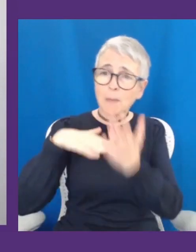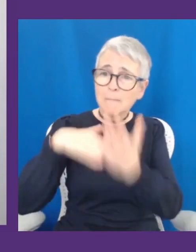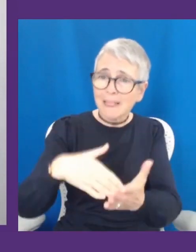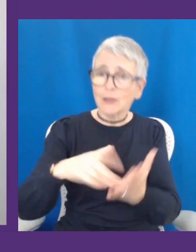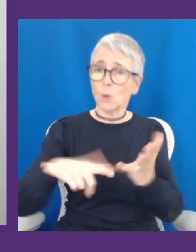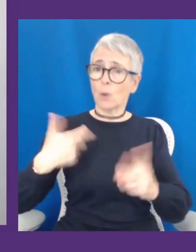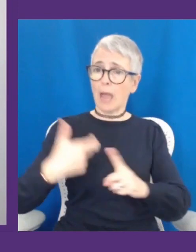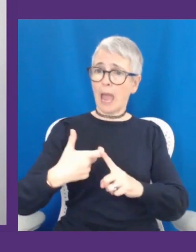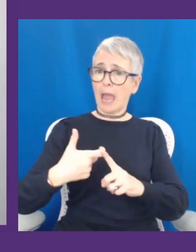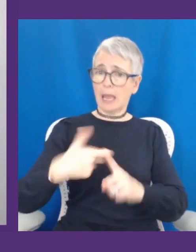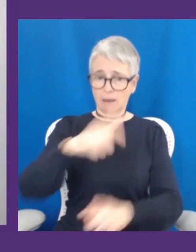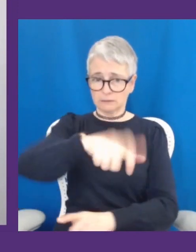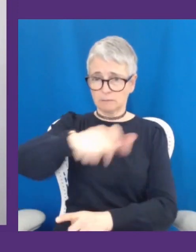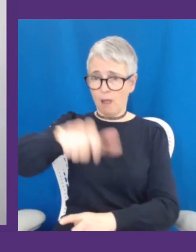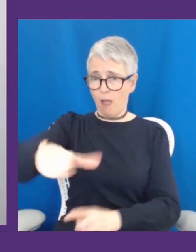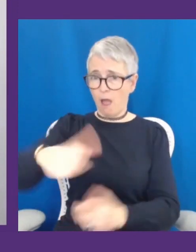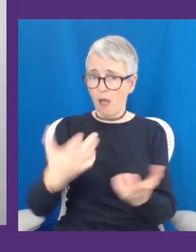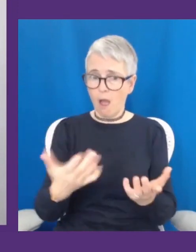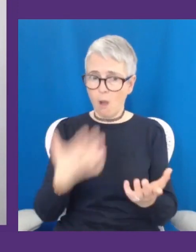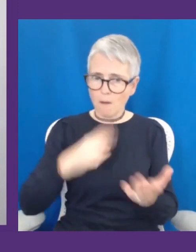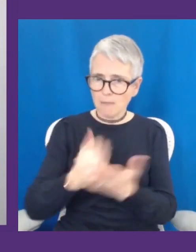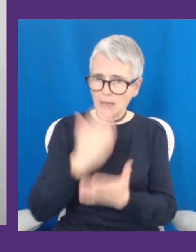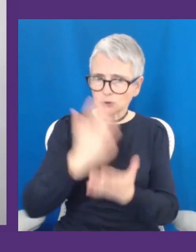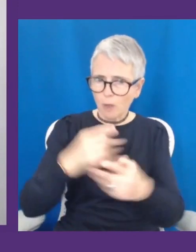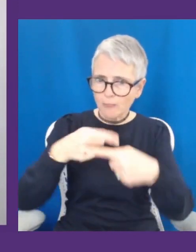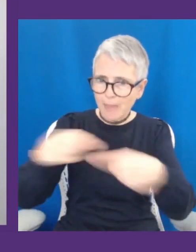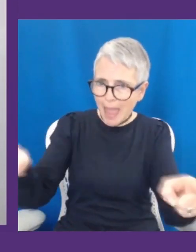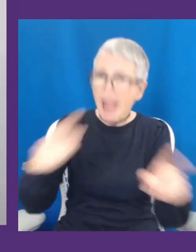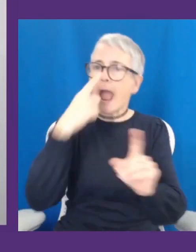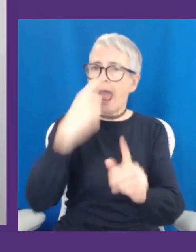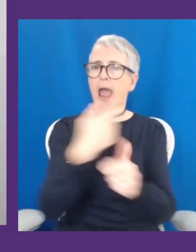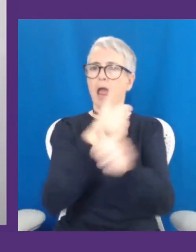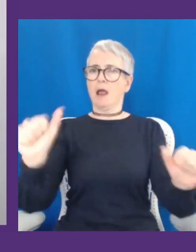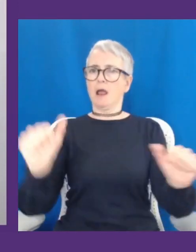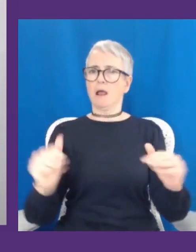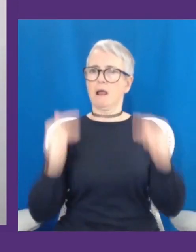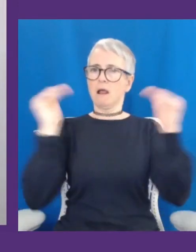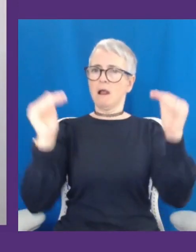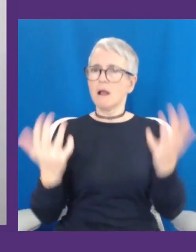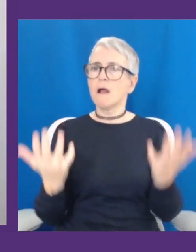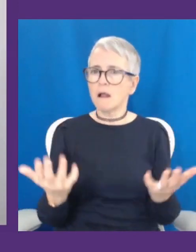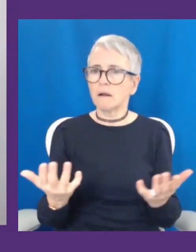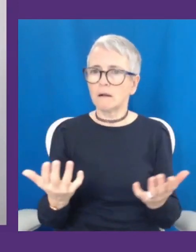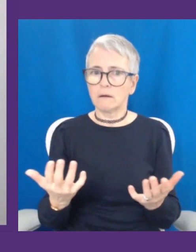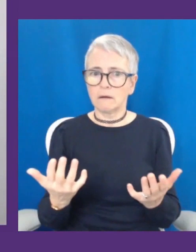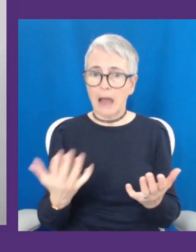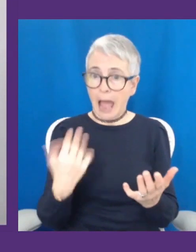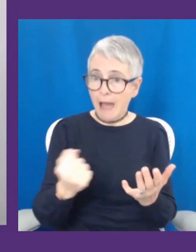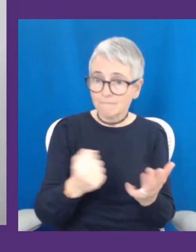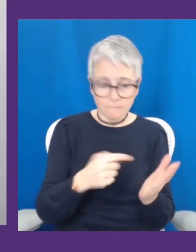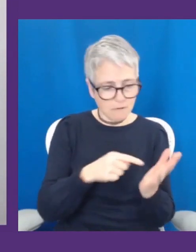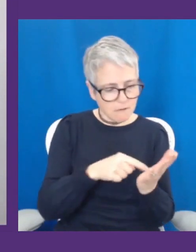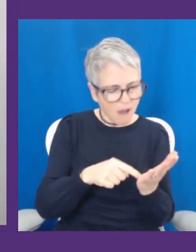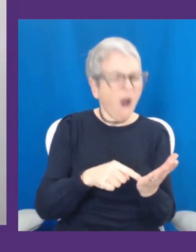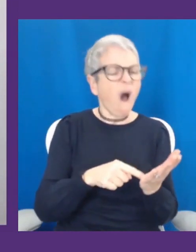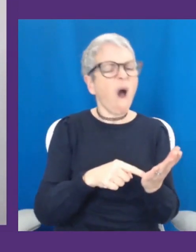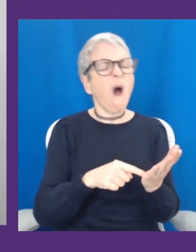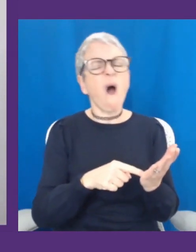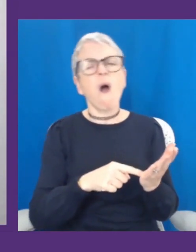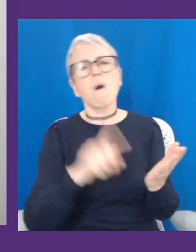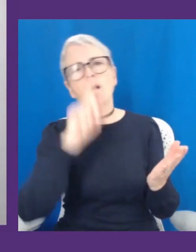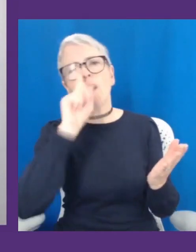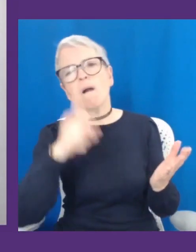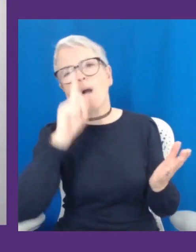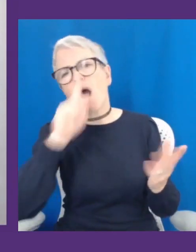but at no point in that purpose does it say that it's not available to people with a disability. We want to open up the opportunities